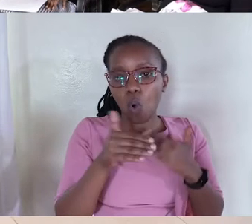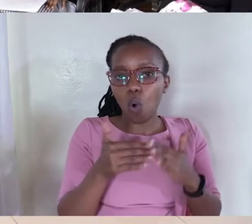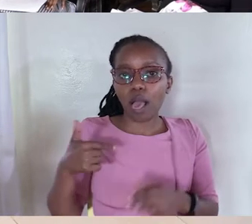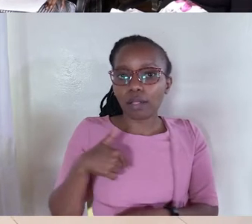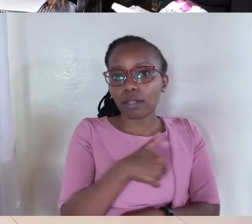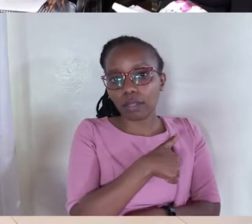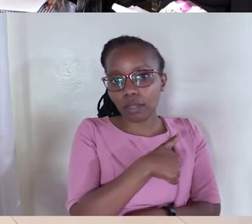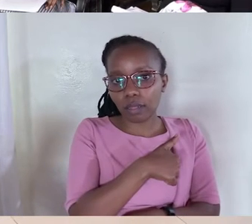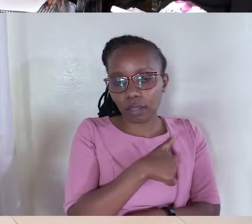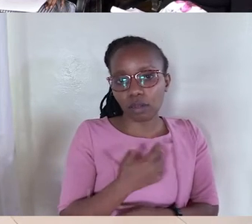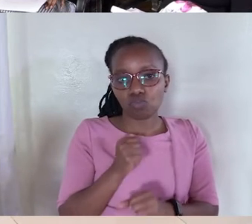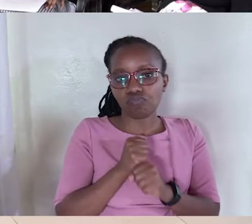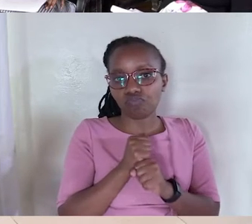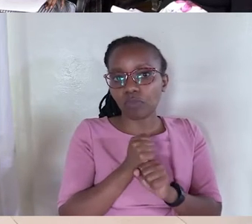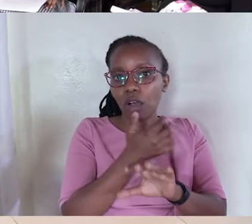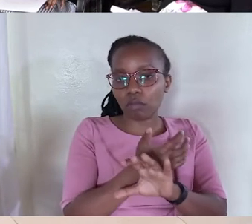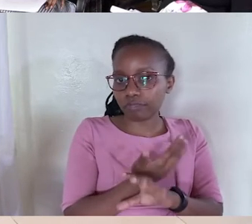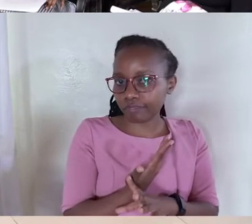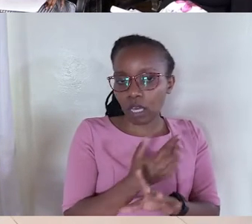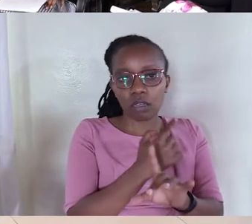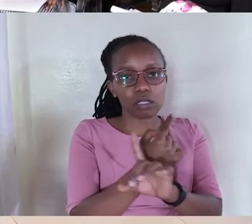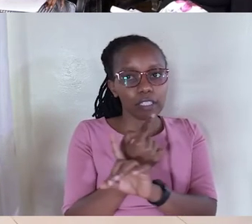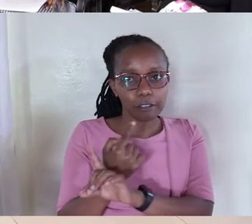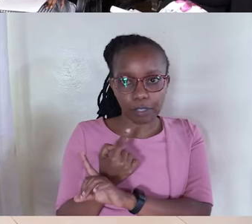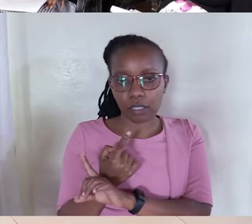us also to pull up our socks in the different